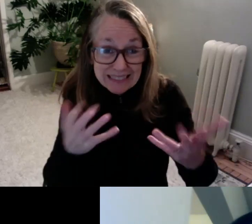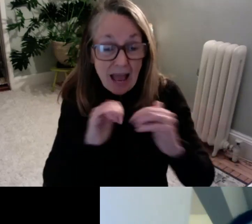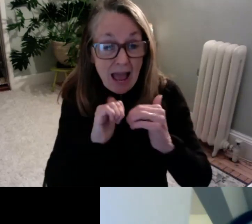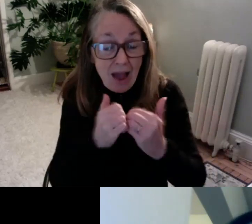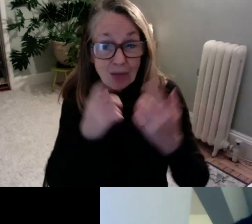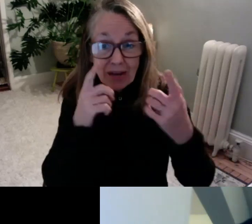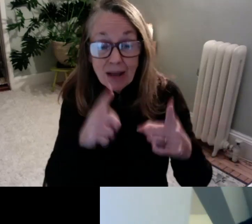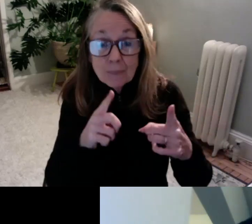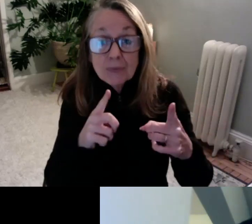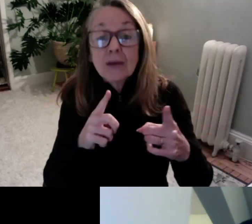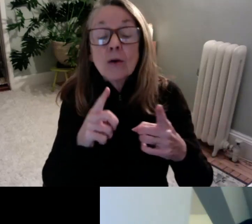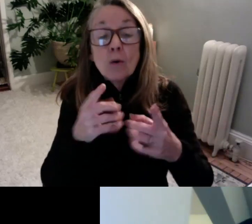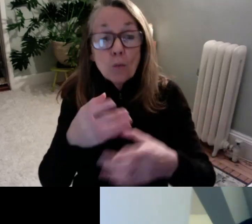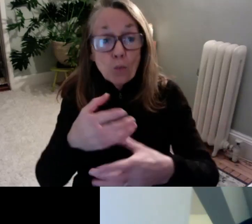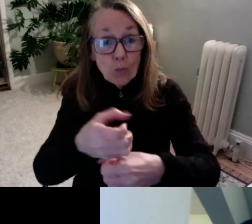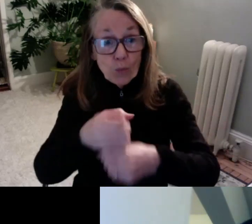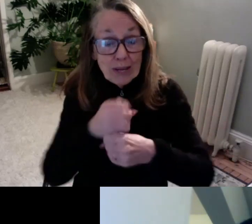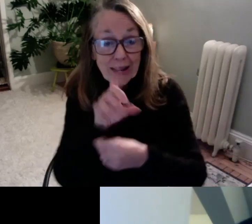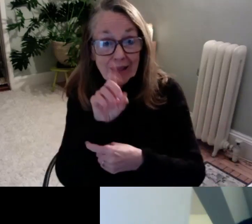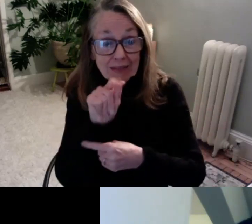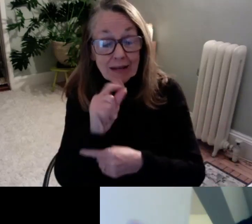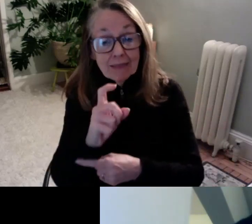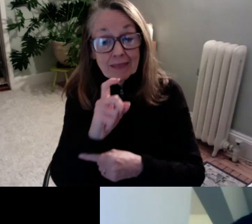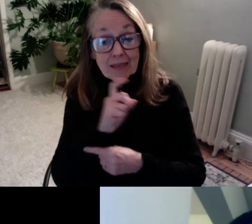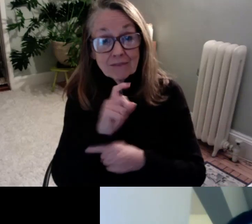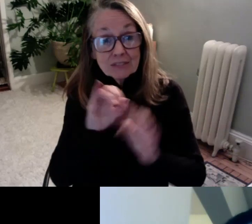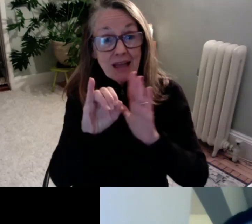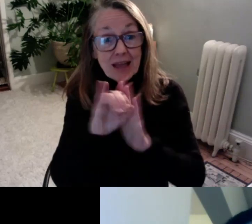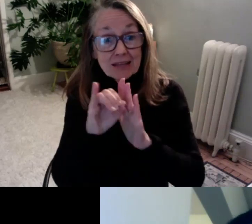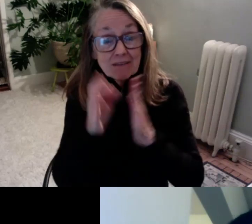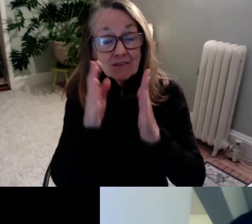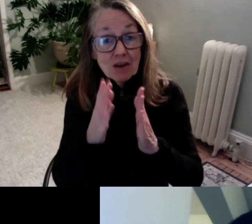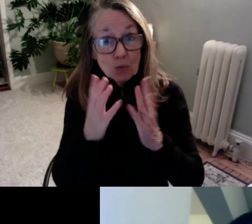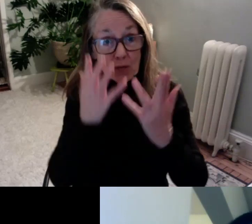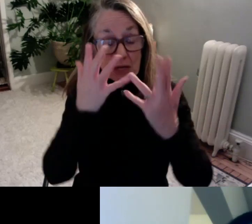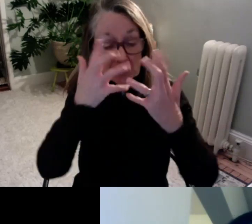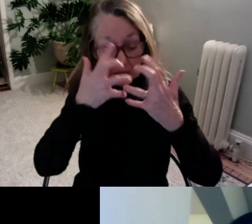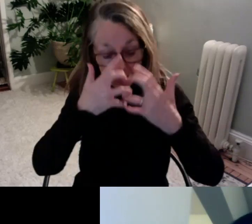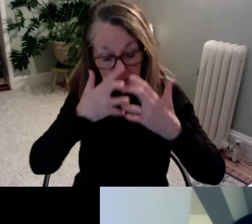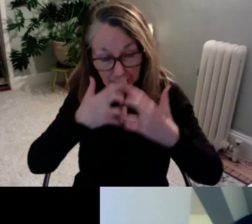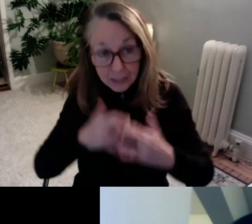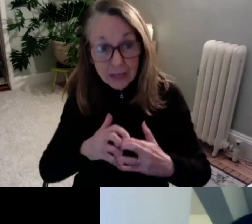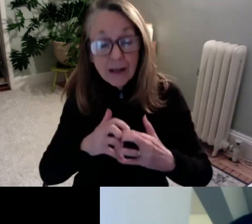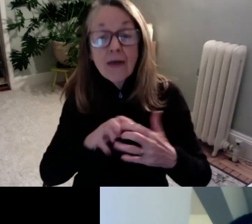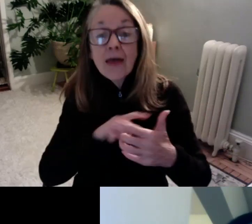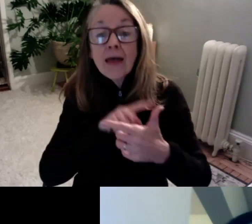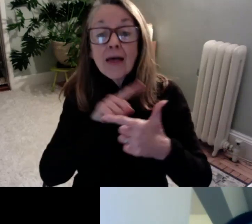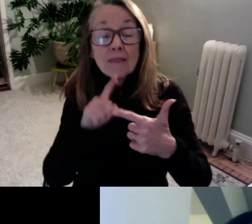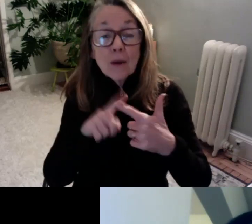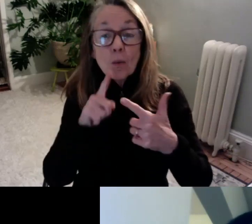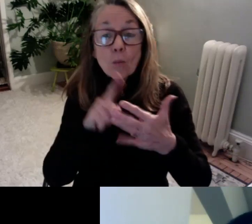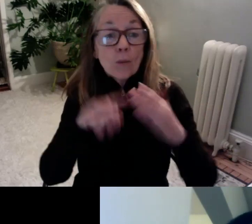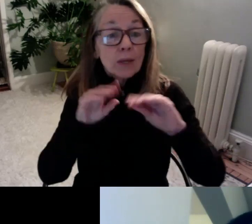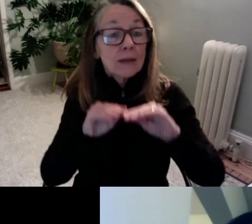us data, they give us identifiers. We put it all together, we crunch it in, and then what we put out,